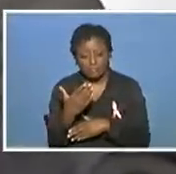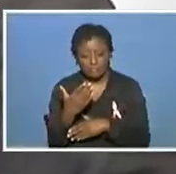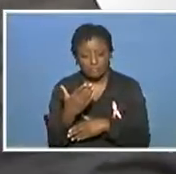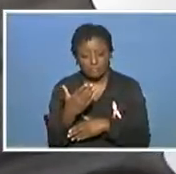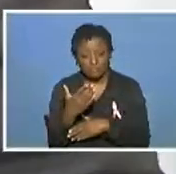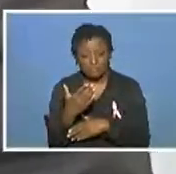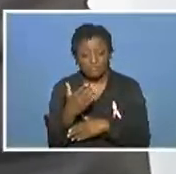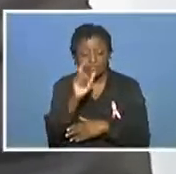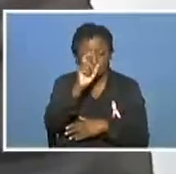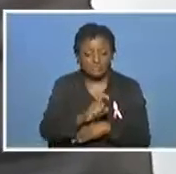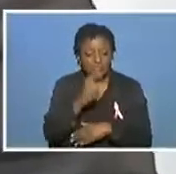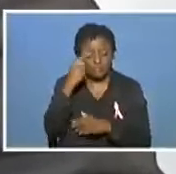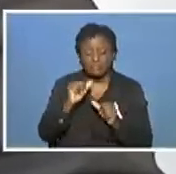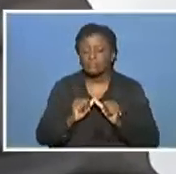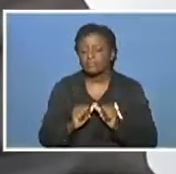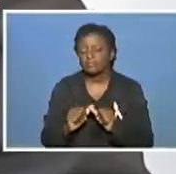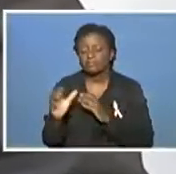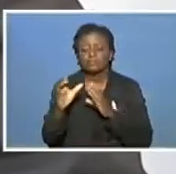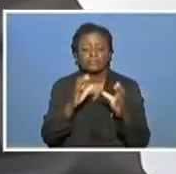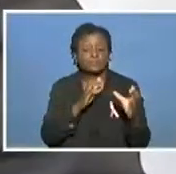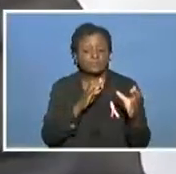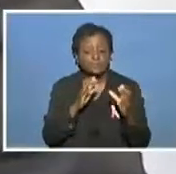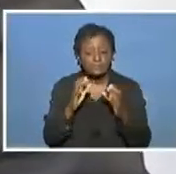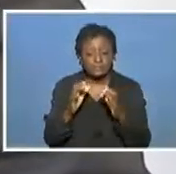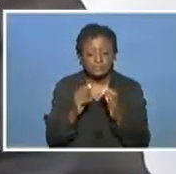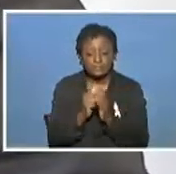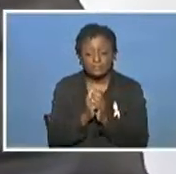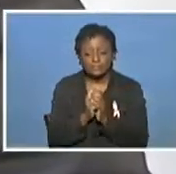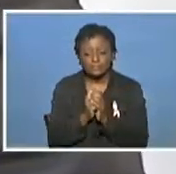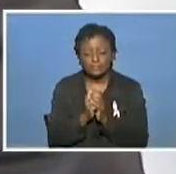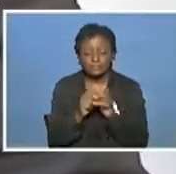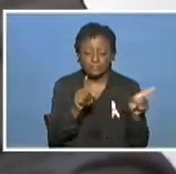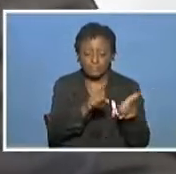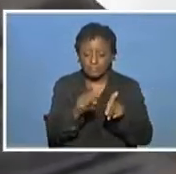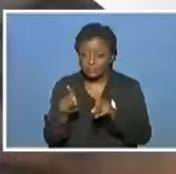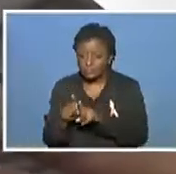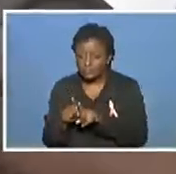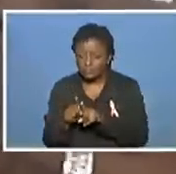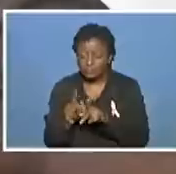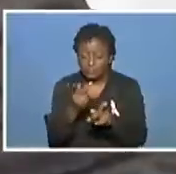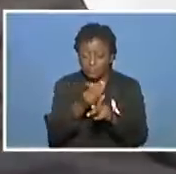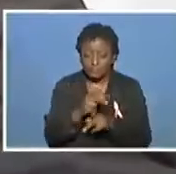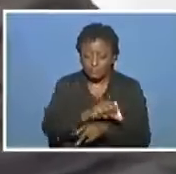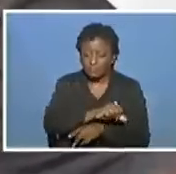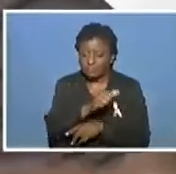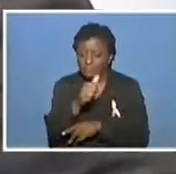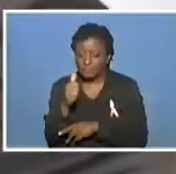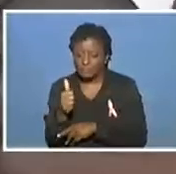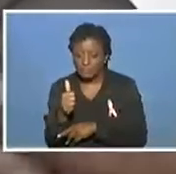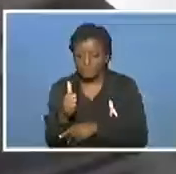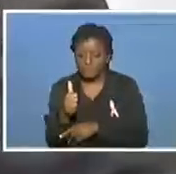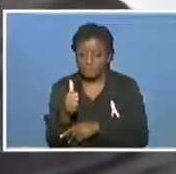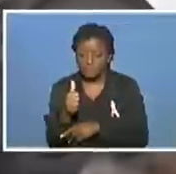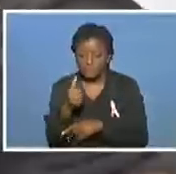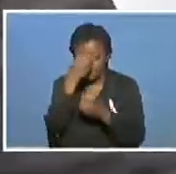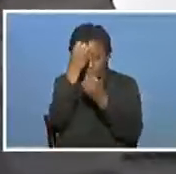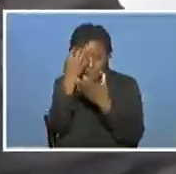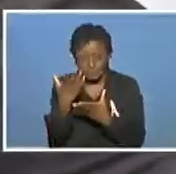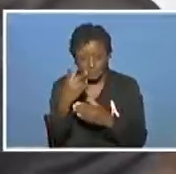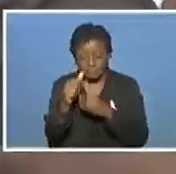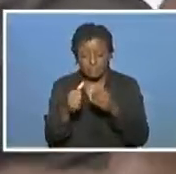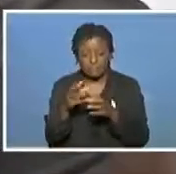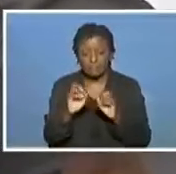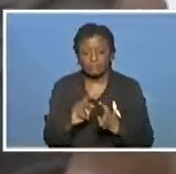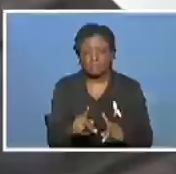for constant communication, as well as keeping each other informed of opportunities